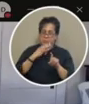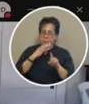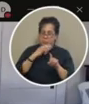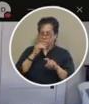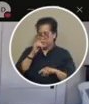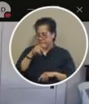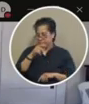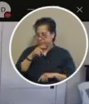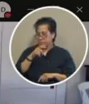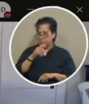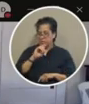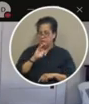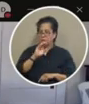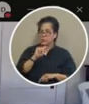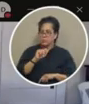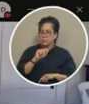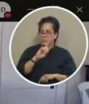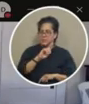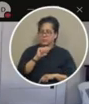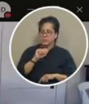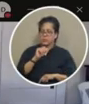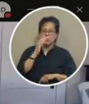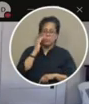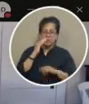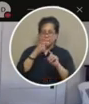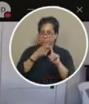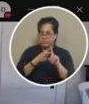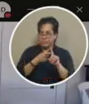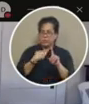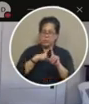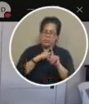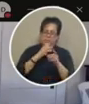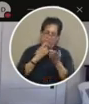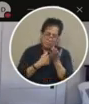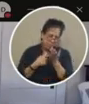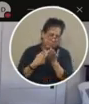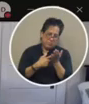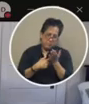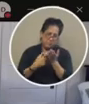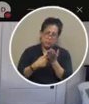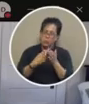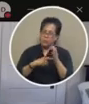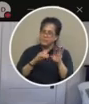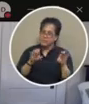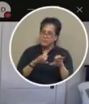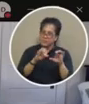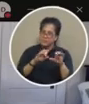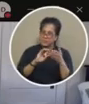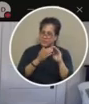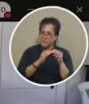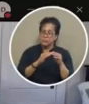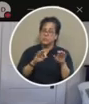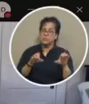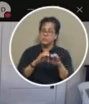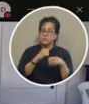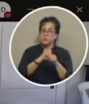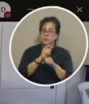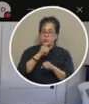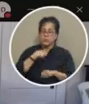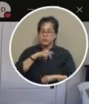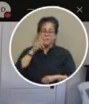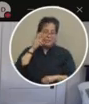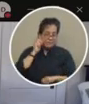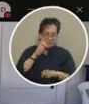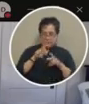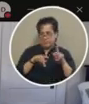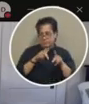the October Disability Awareness Month, and we talked about this heavily, about what the city is doing to make sure that we are listening to our